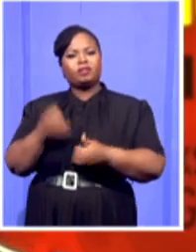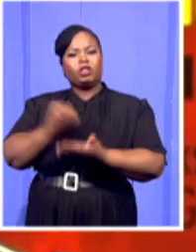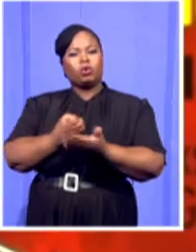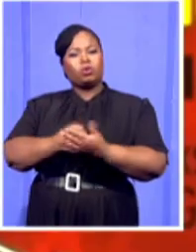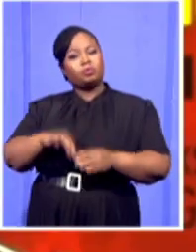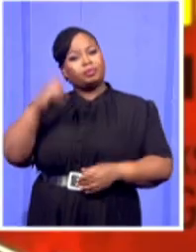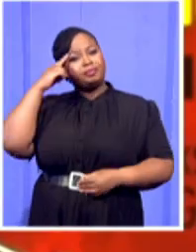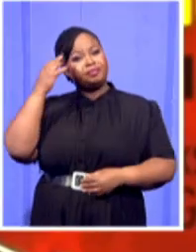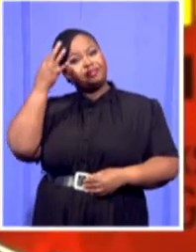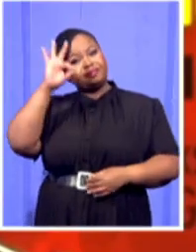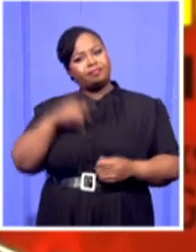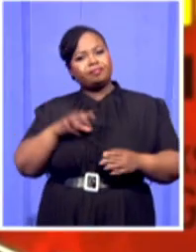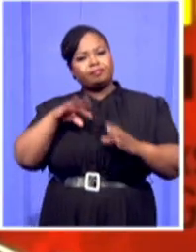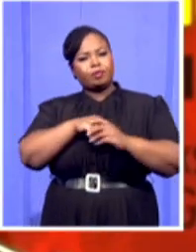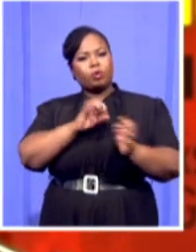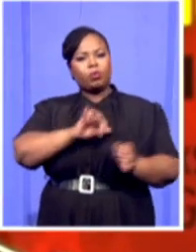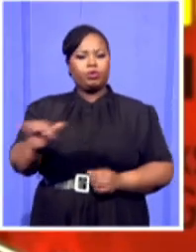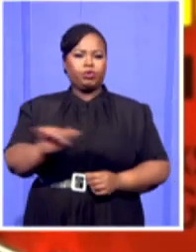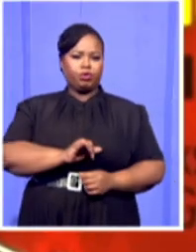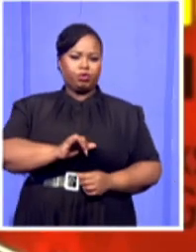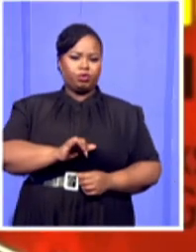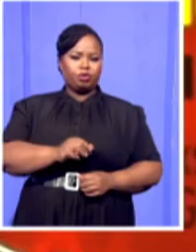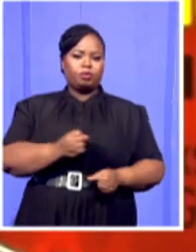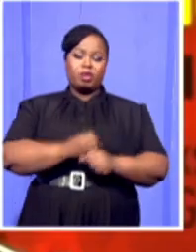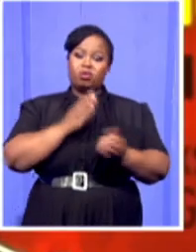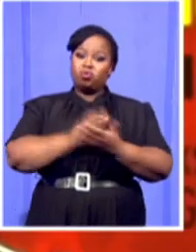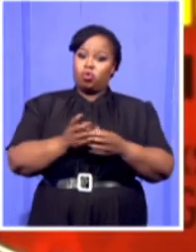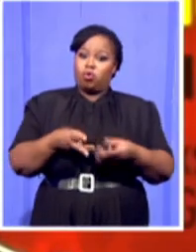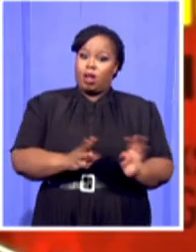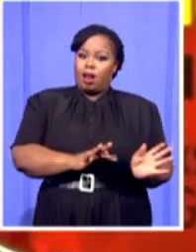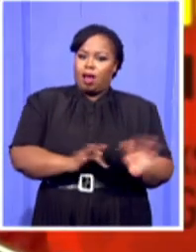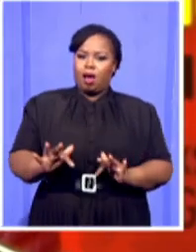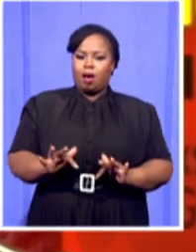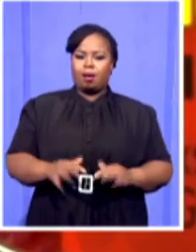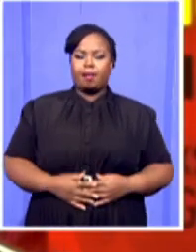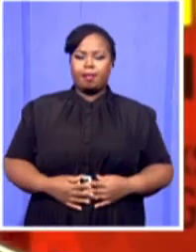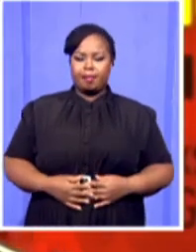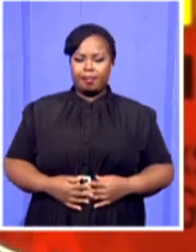the state be involved in, and in what manner and form?